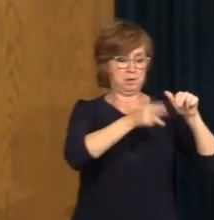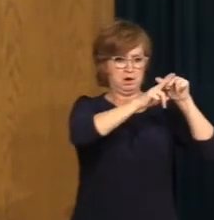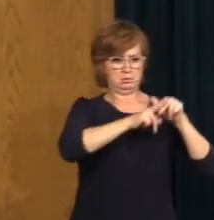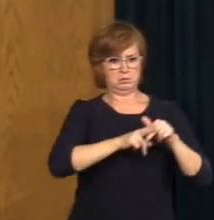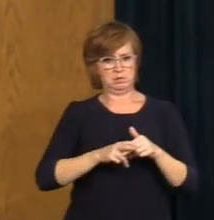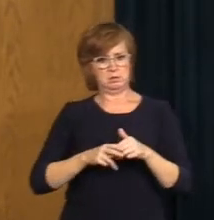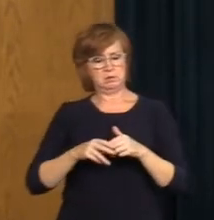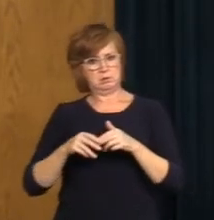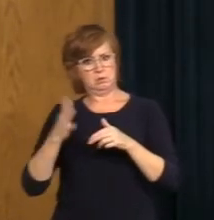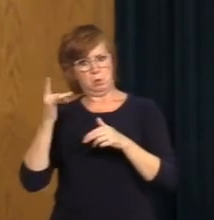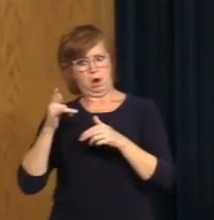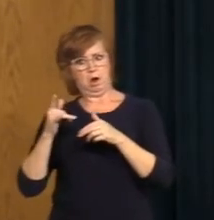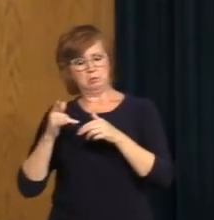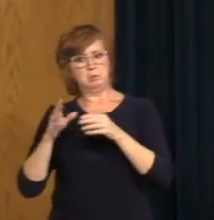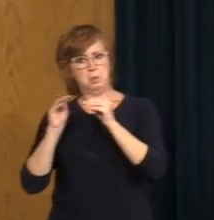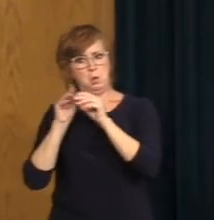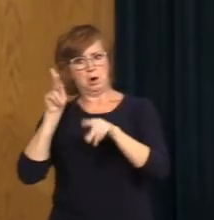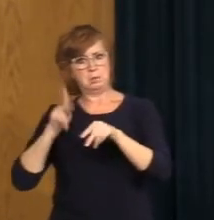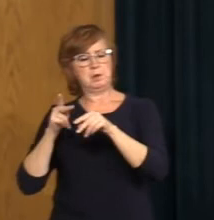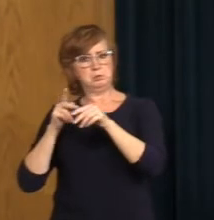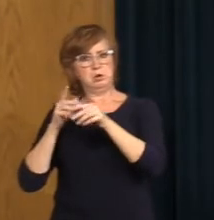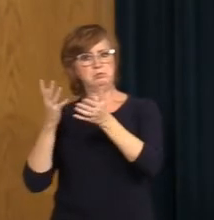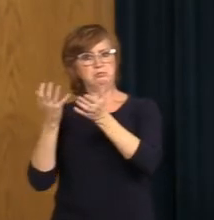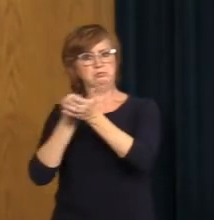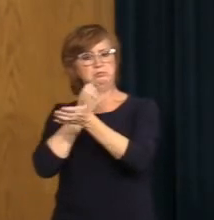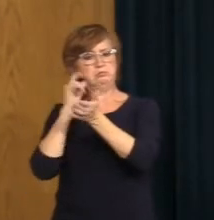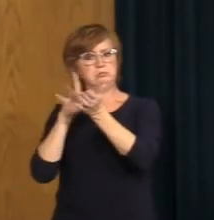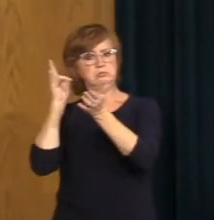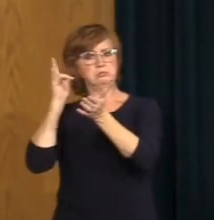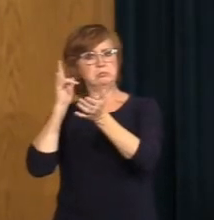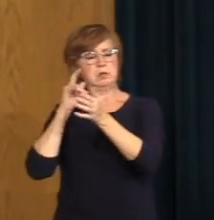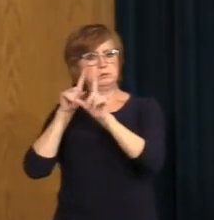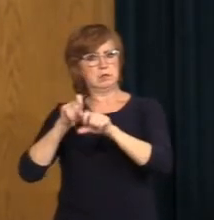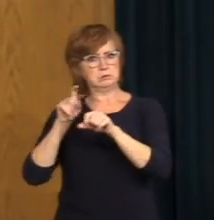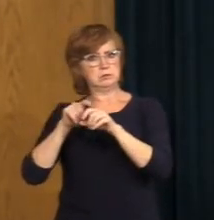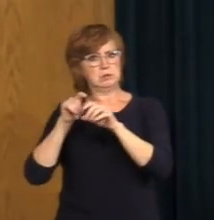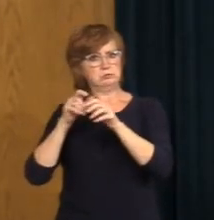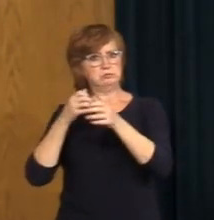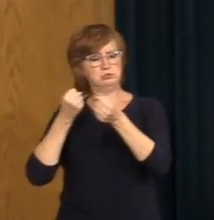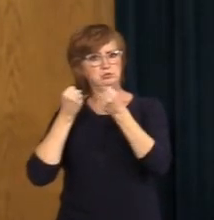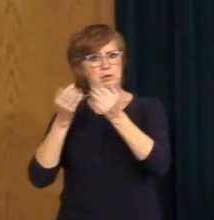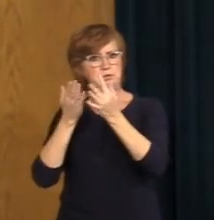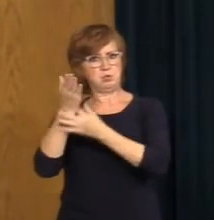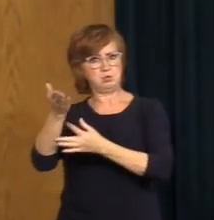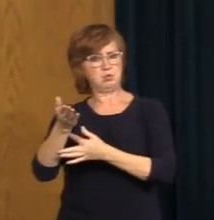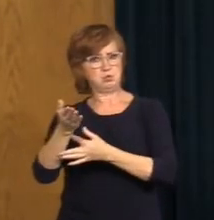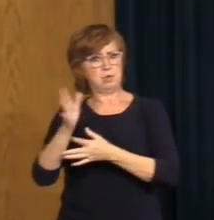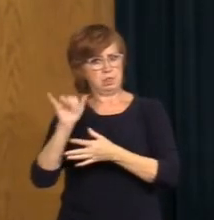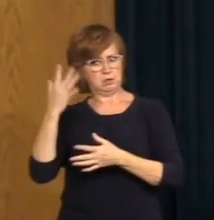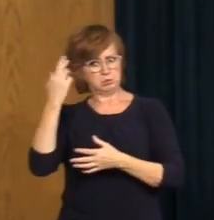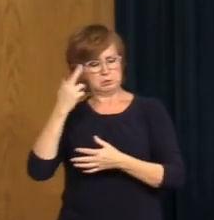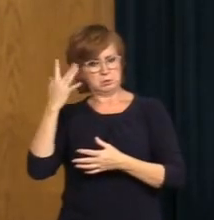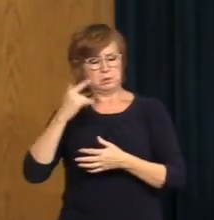generally, testing is widely available throughout the province, and based on